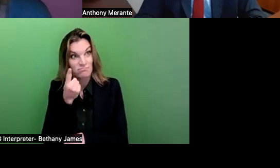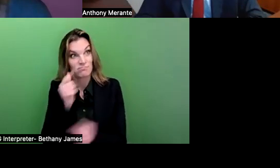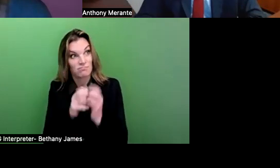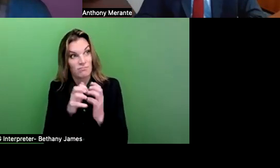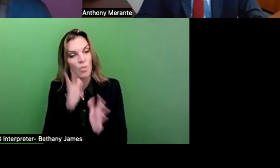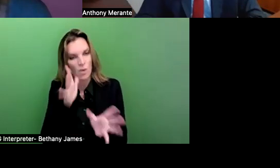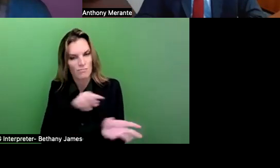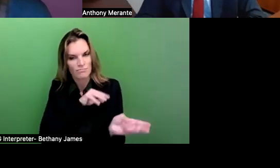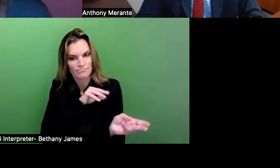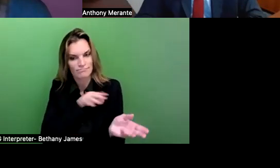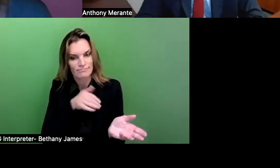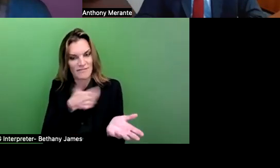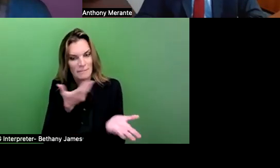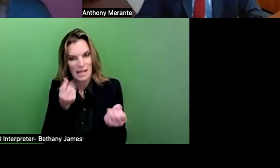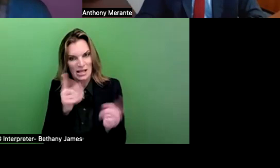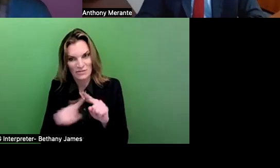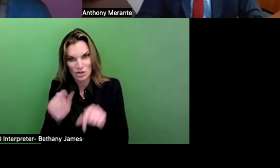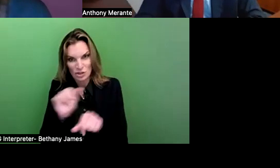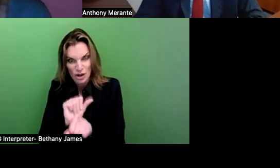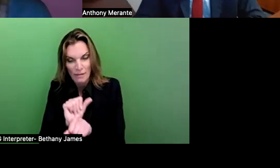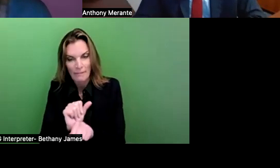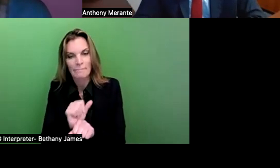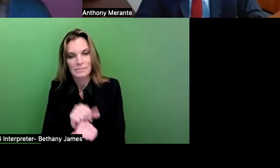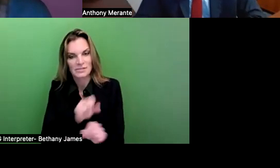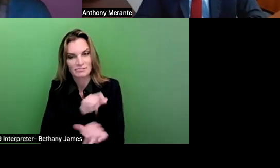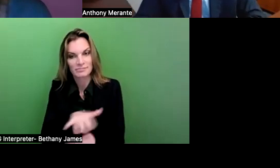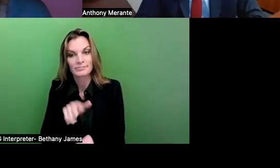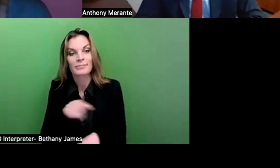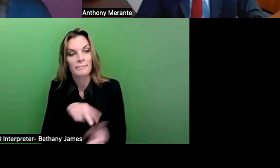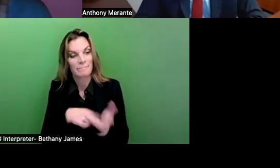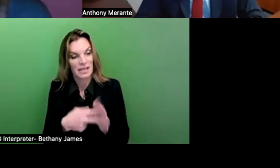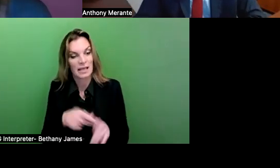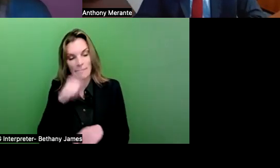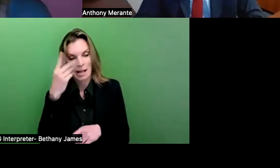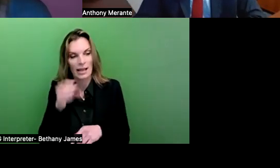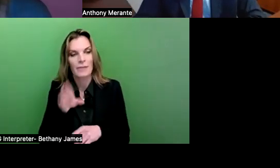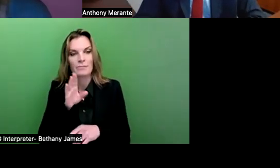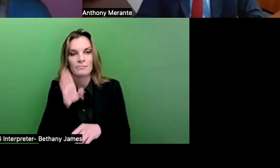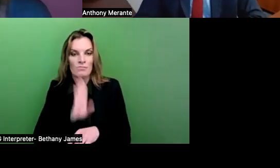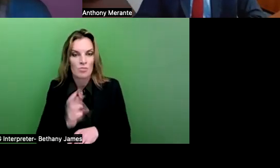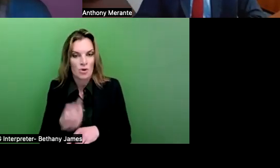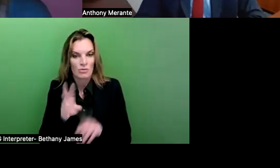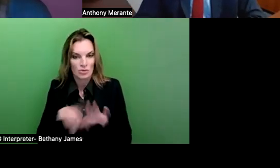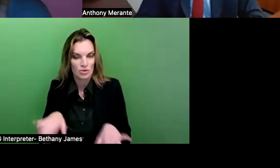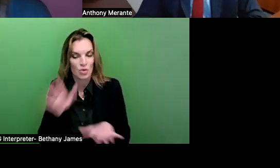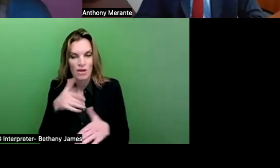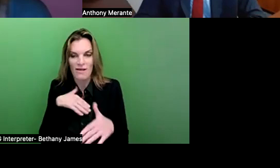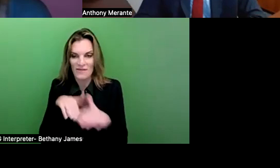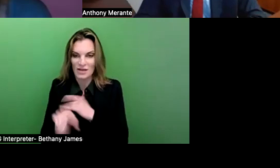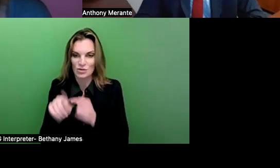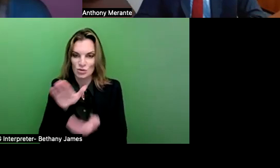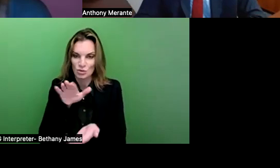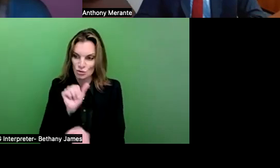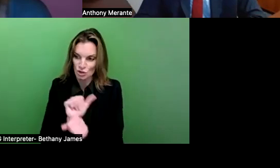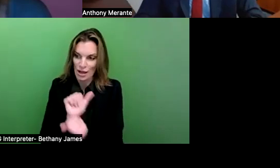in our schools, Black and brown children who will have access to these jobs that are a direct line to the middle class. That's what